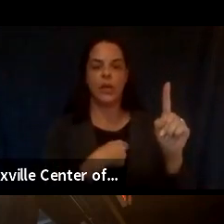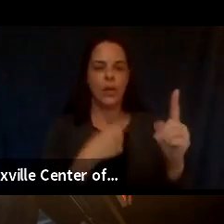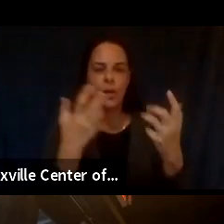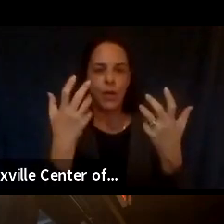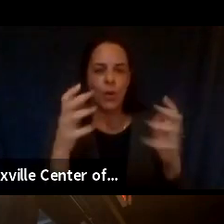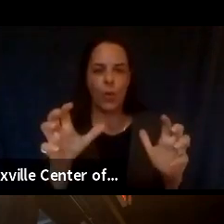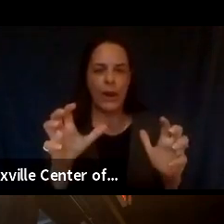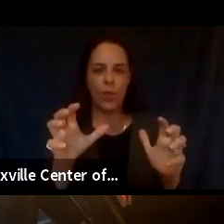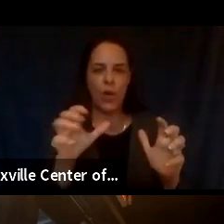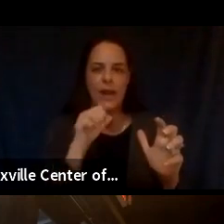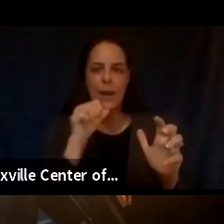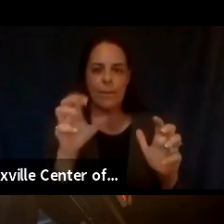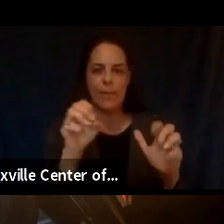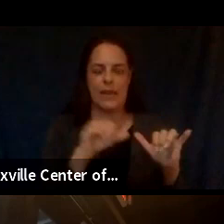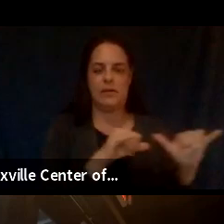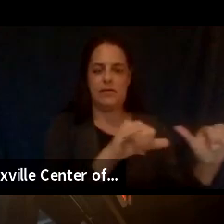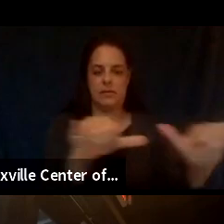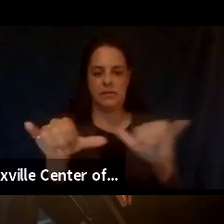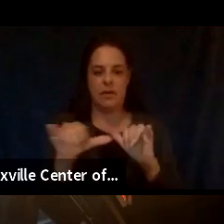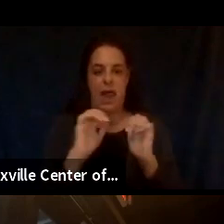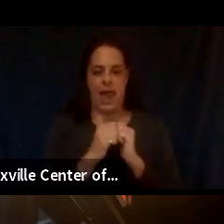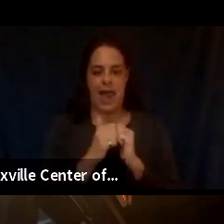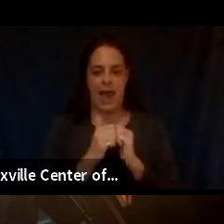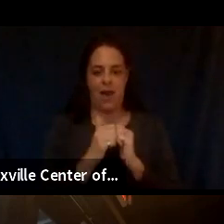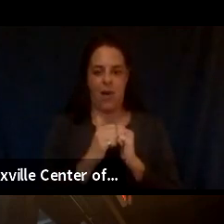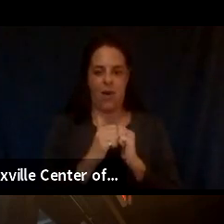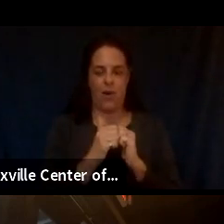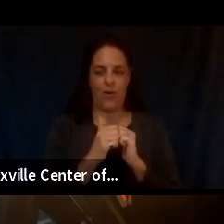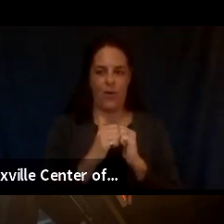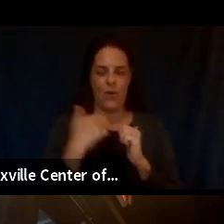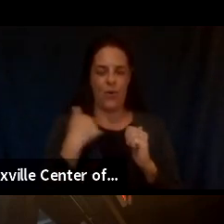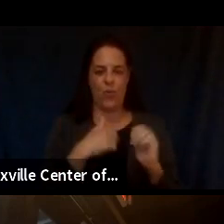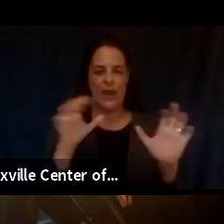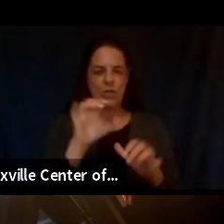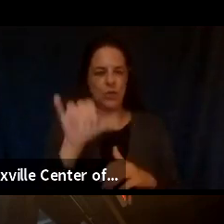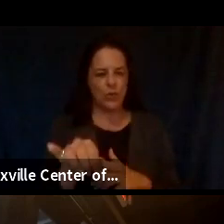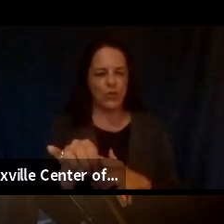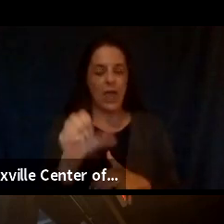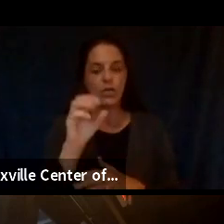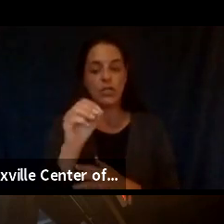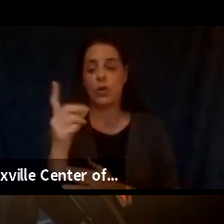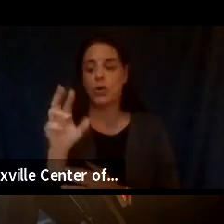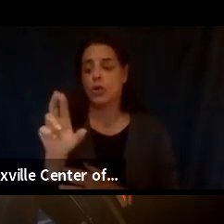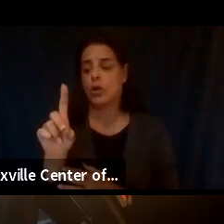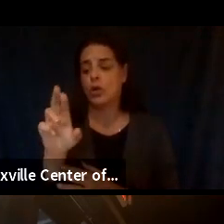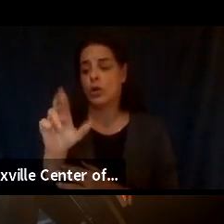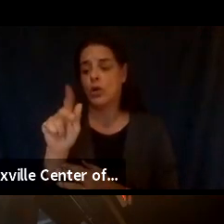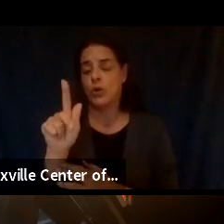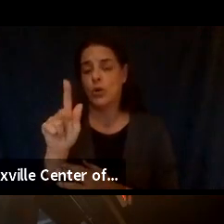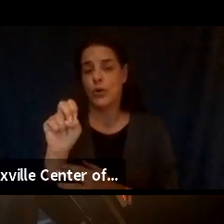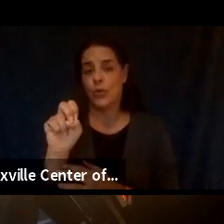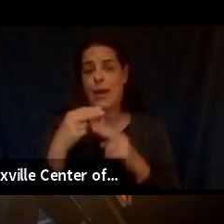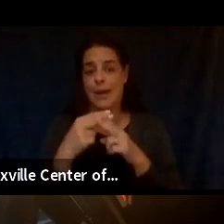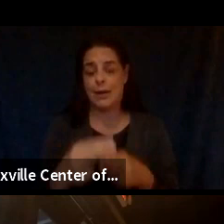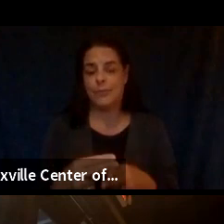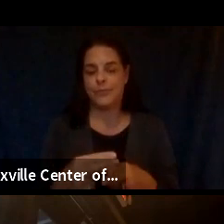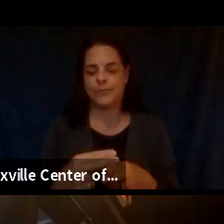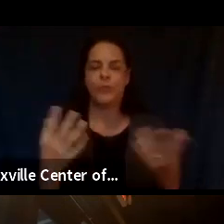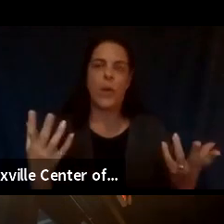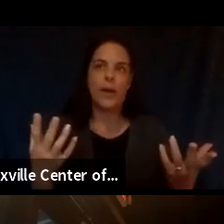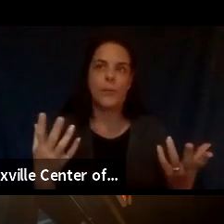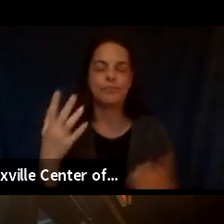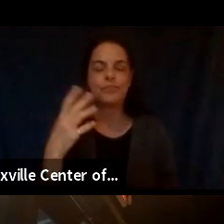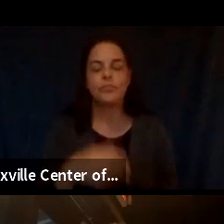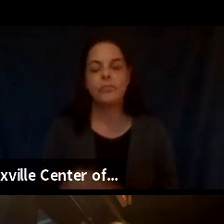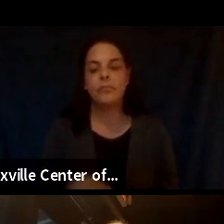be inconsistent in how we do that. And so, you know, Dr. Drake mentioned that's what you ask, well, why on earth are